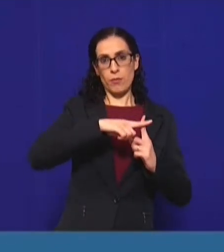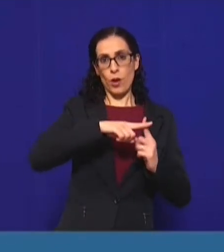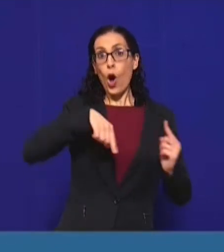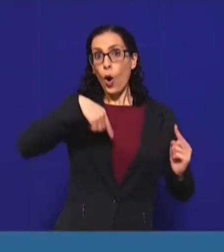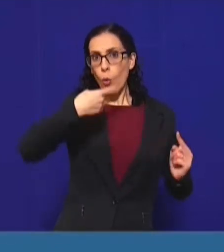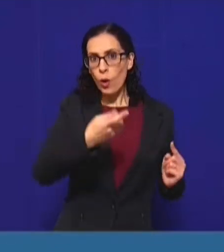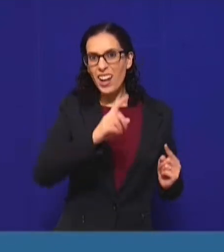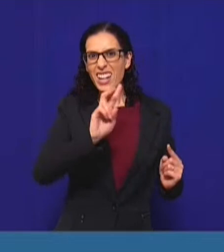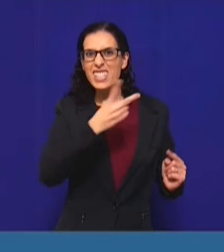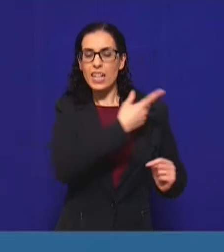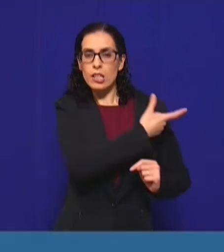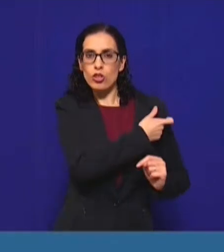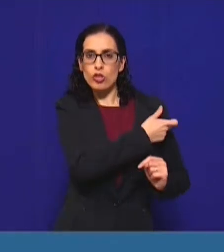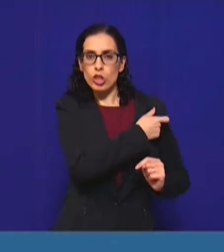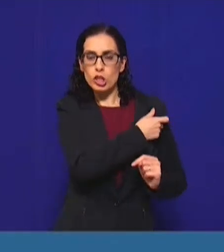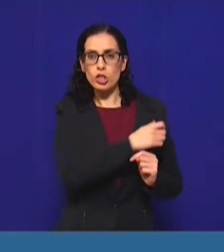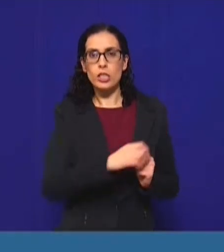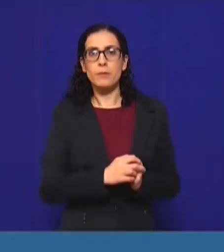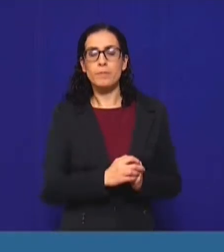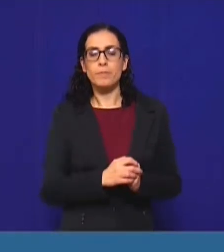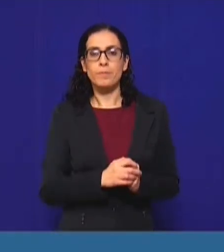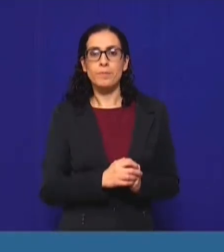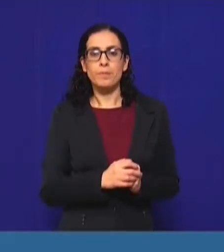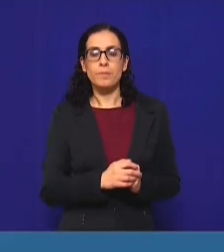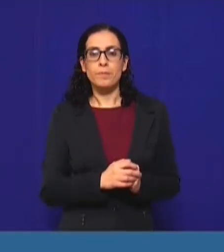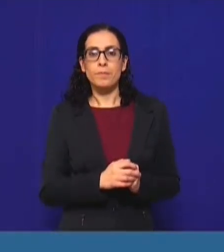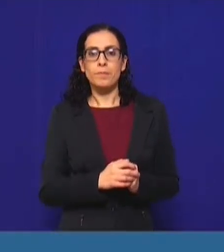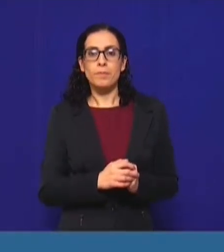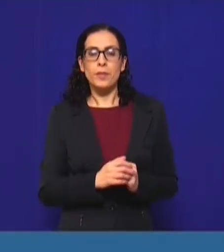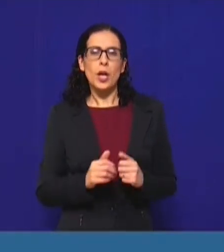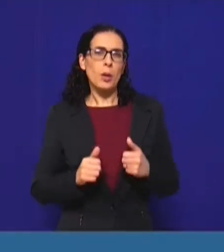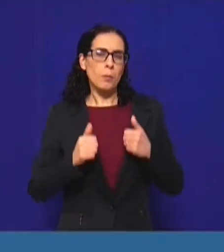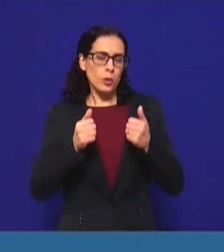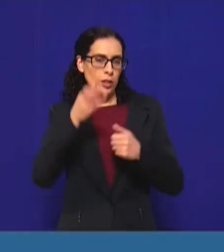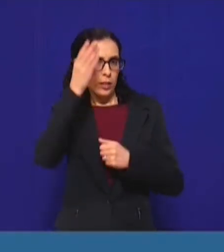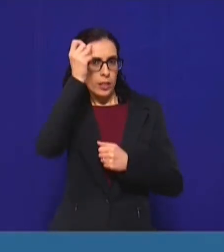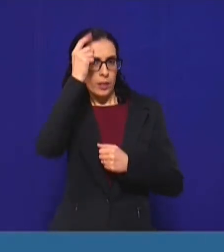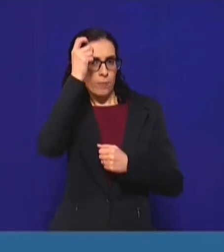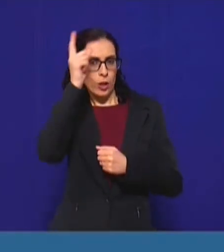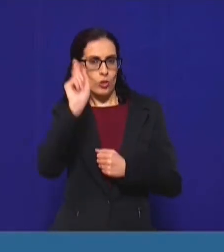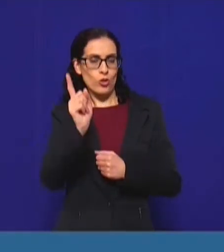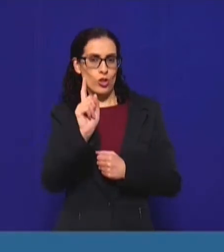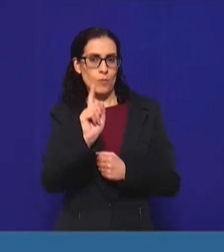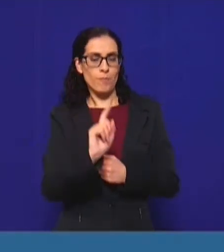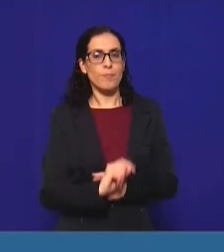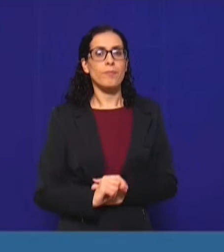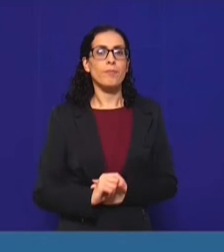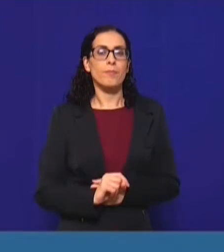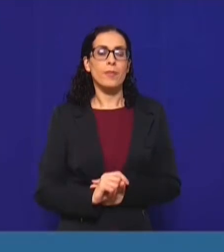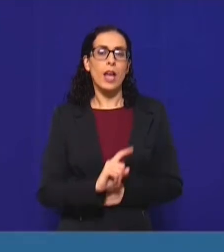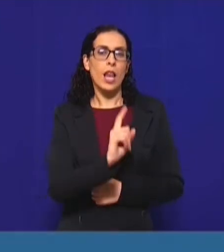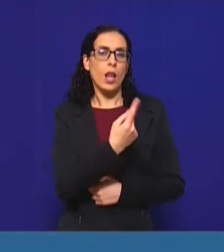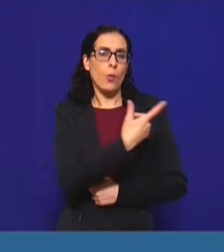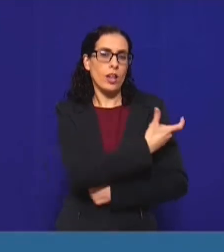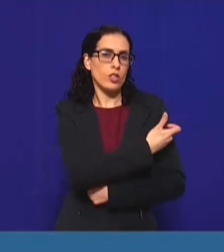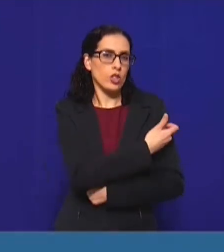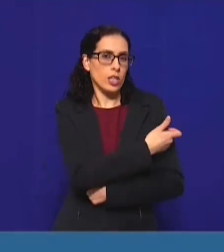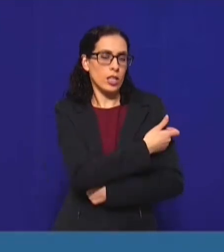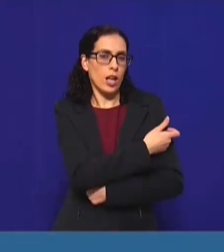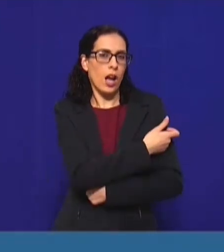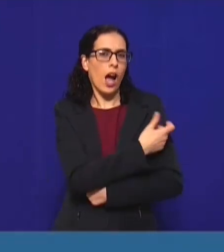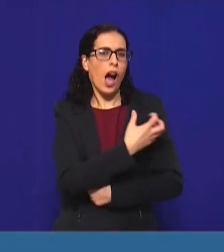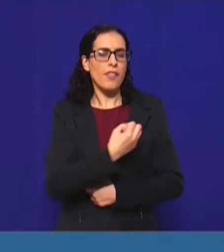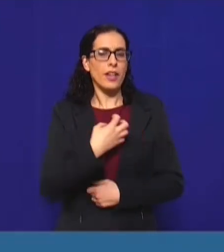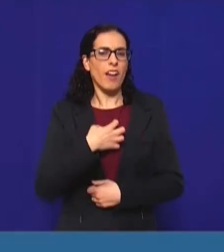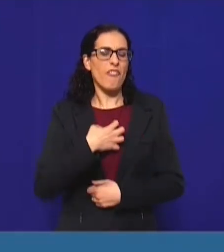it-tilqim. Rridu niftakru li meta inti ħadd it-tilqima l-ewwel doża għandek effettività